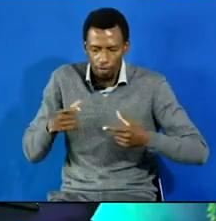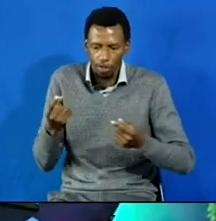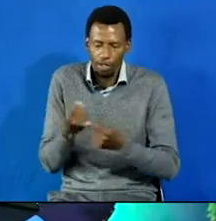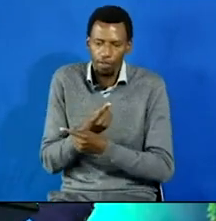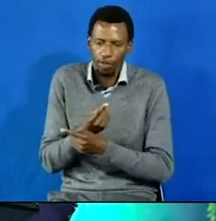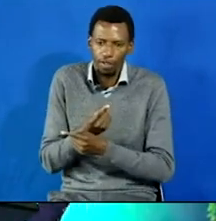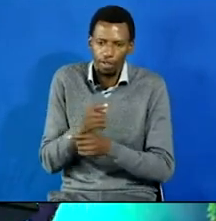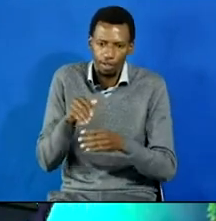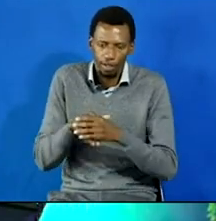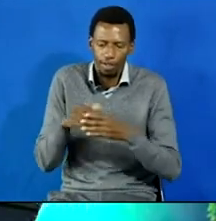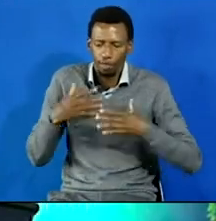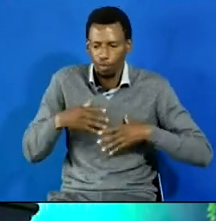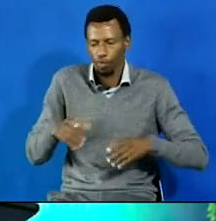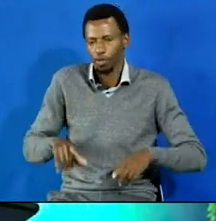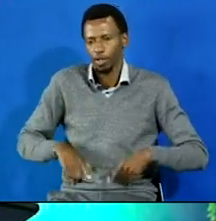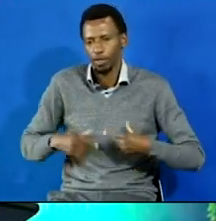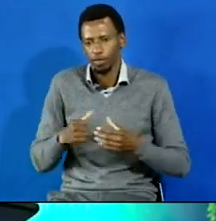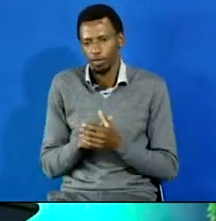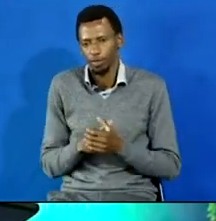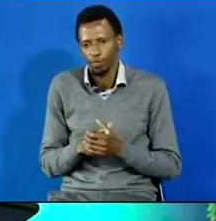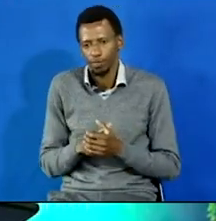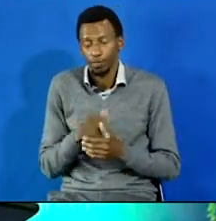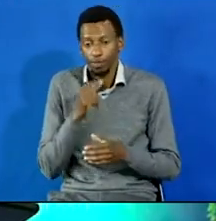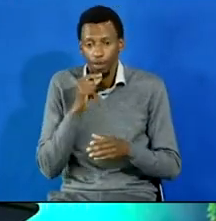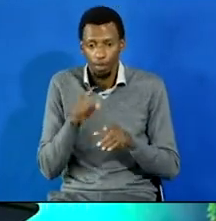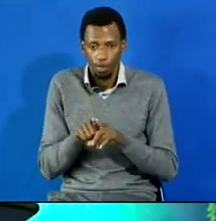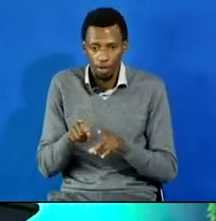My brothers and sisters,